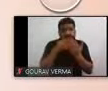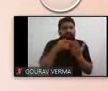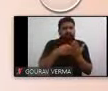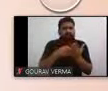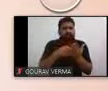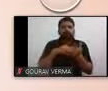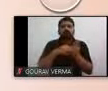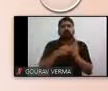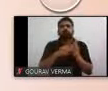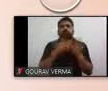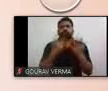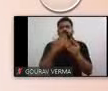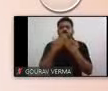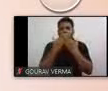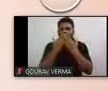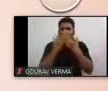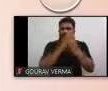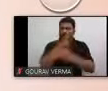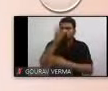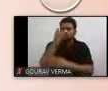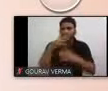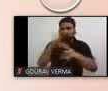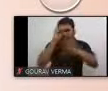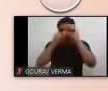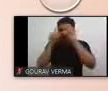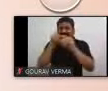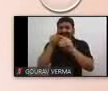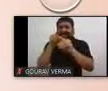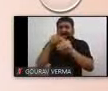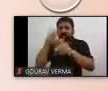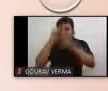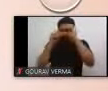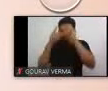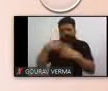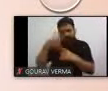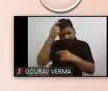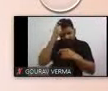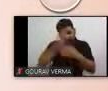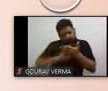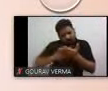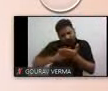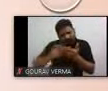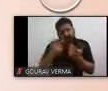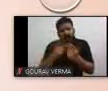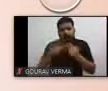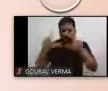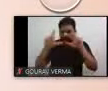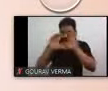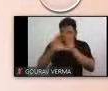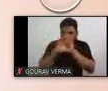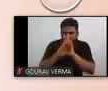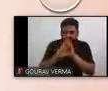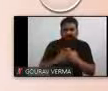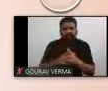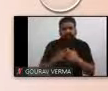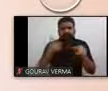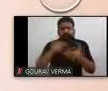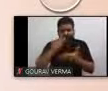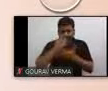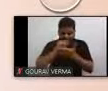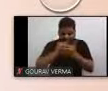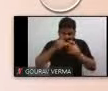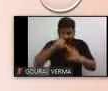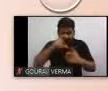and catch up with school. Whatever it is, whether it's braille, it's picture, it's a large print,